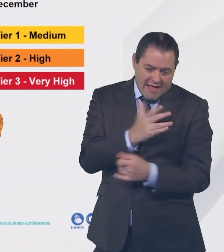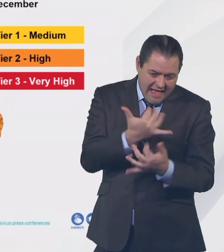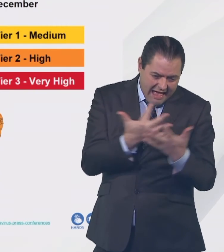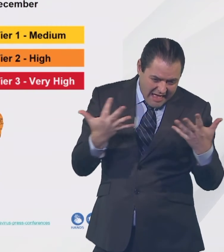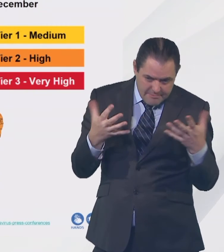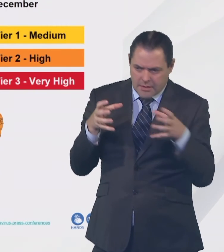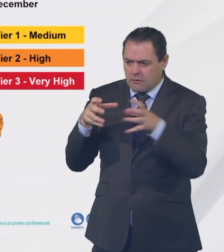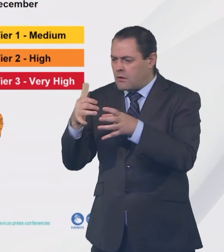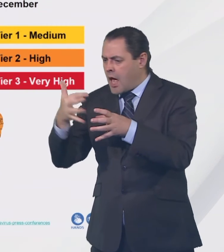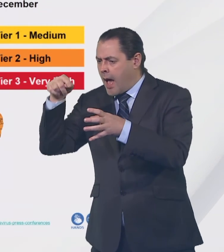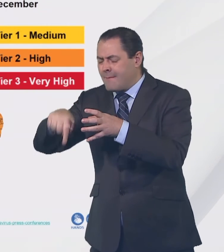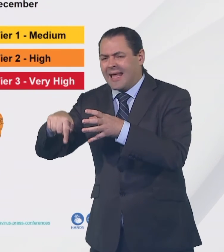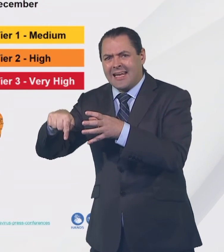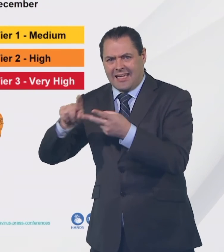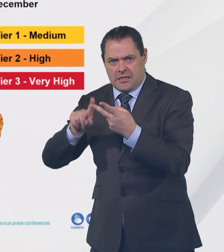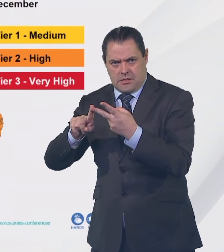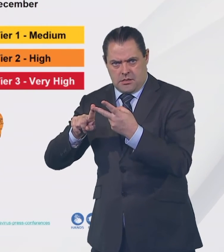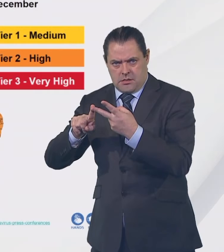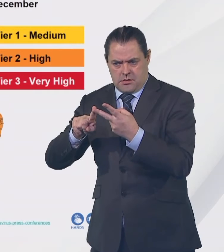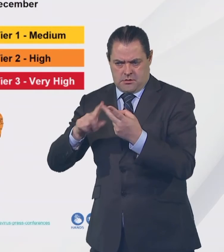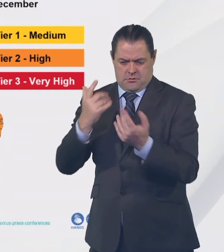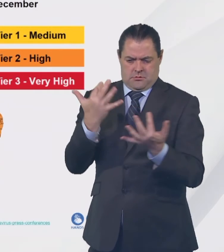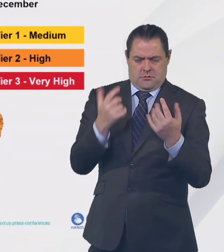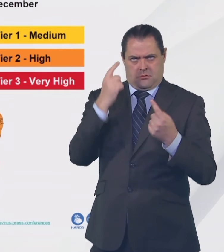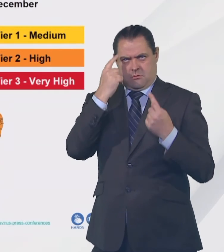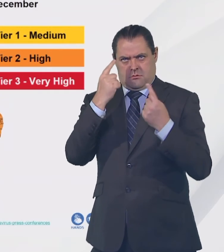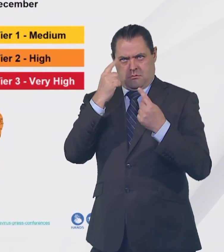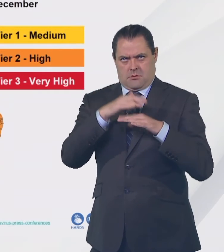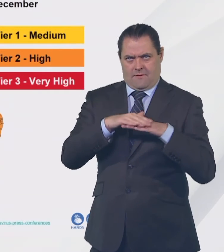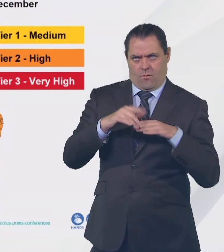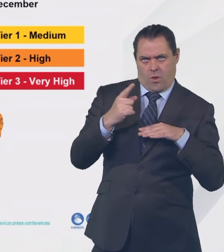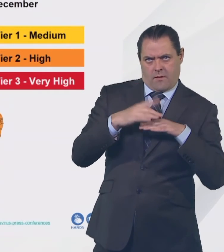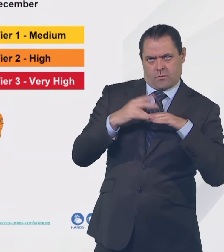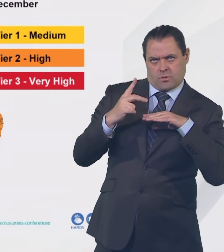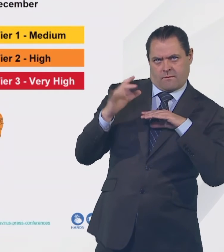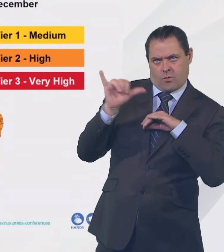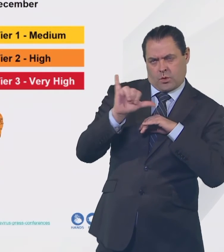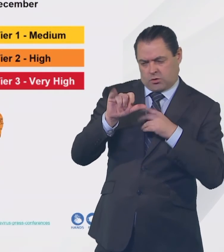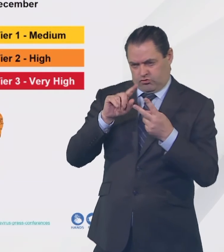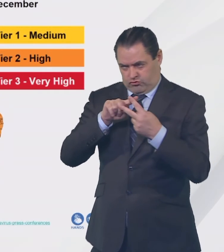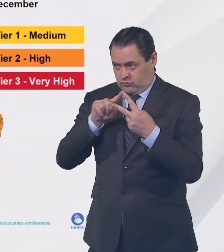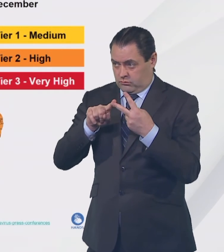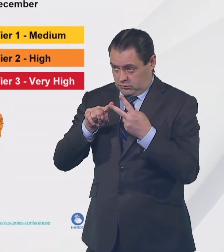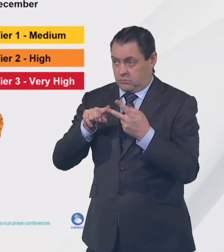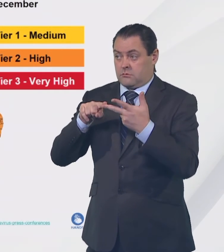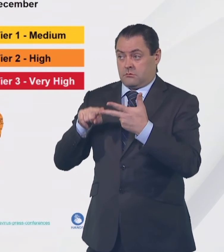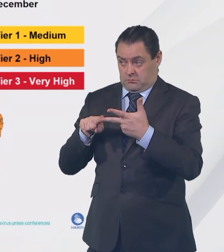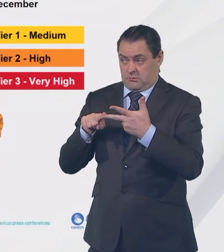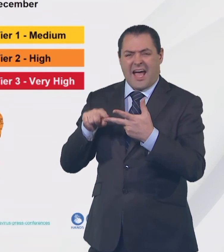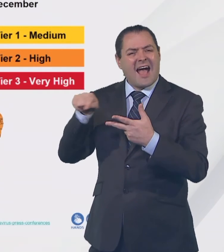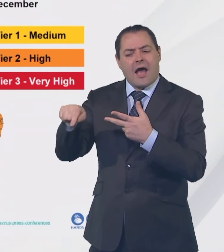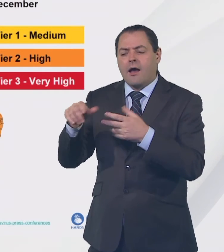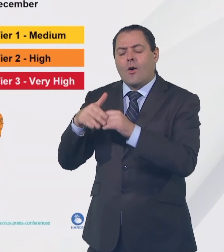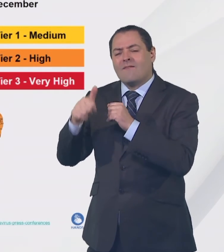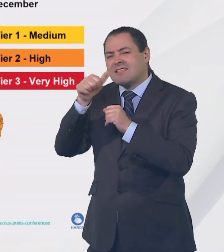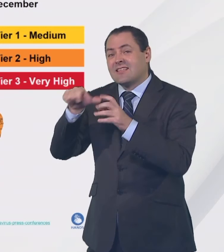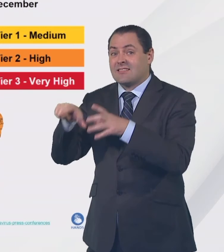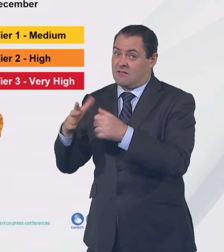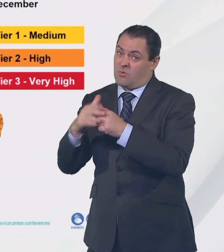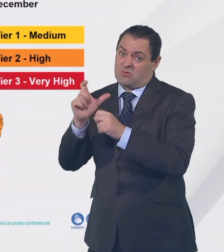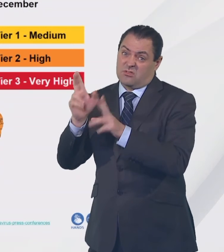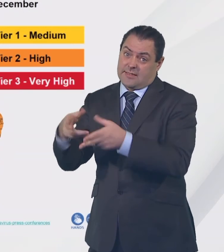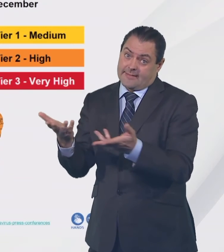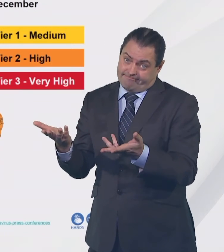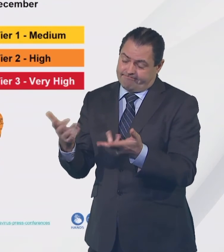into people who go into hospital, into the NHS, and who die. We also have to look at the rate at which